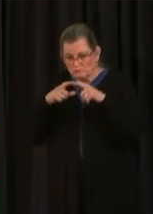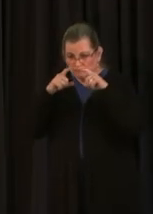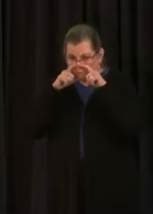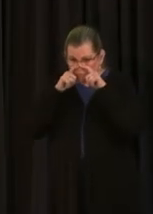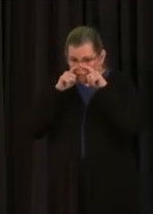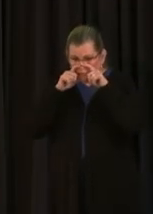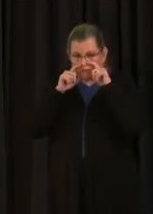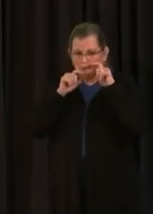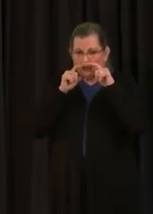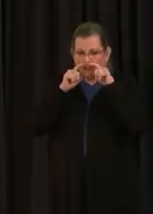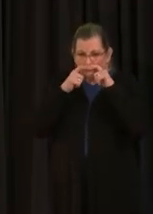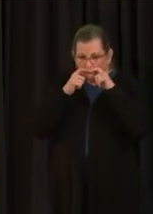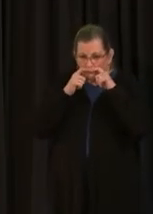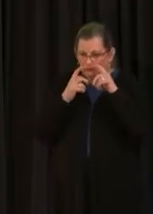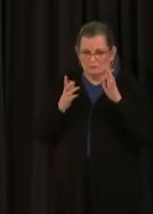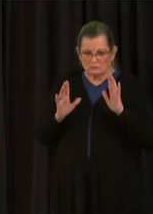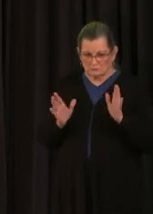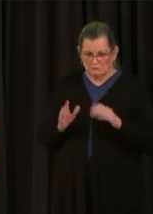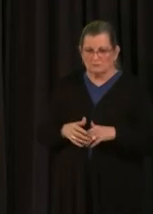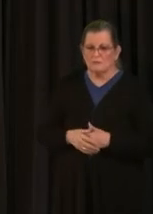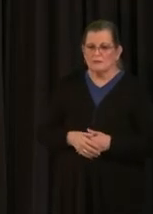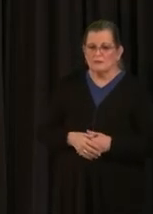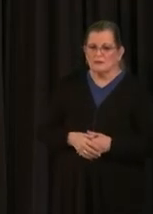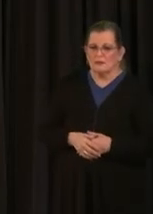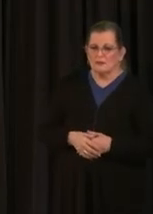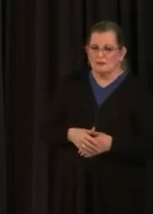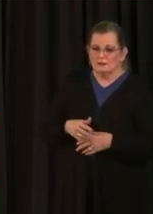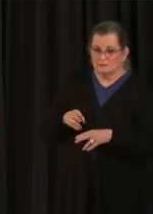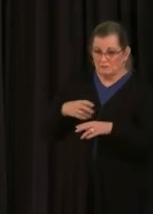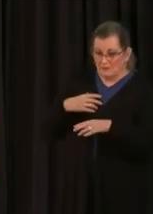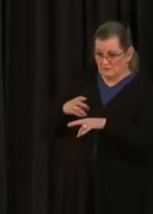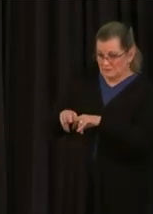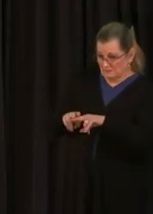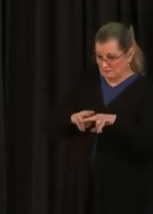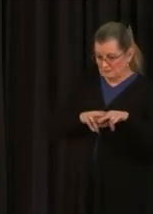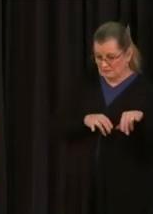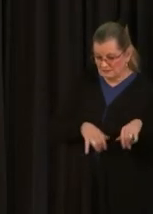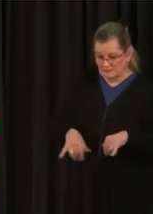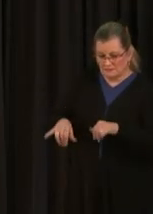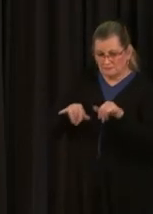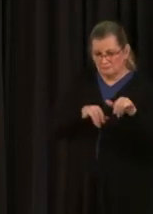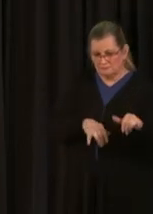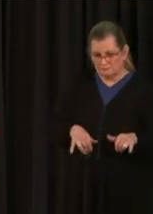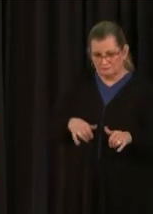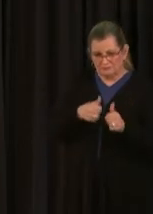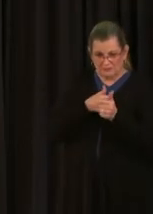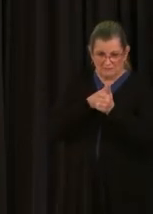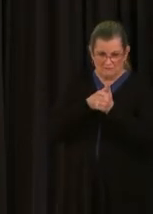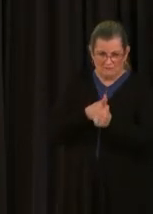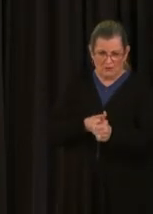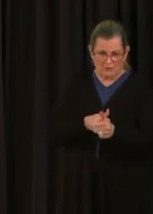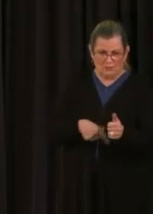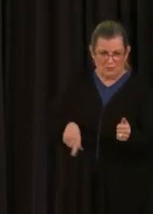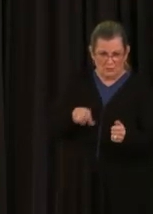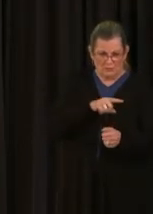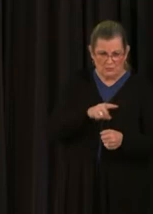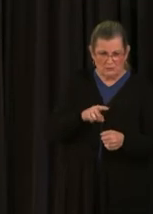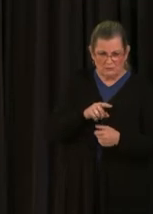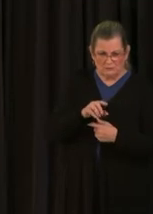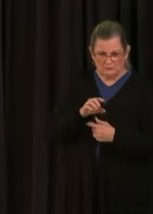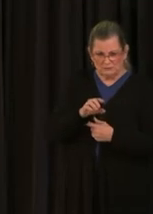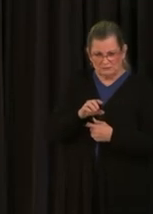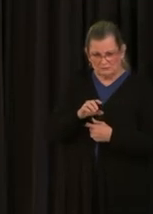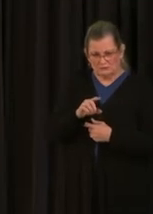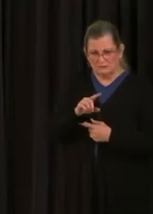return back to school and return back to some type of normalcy. So I'll pause there and I'll wait for the